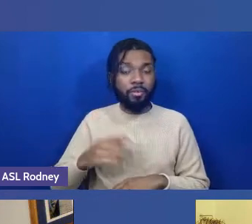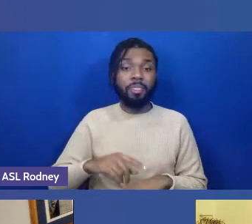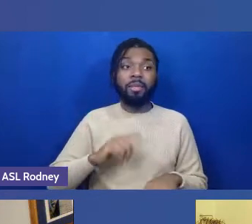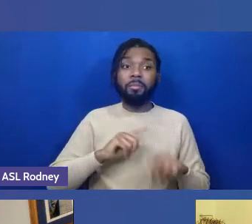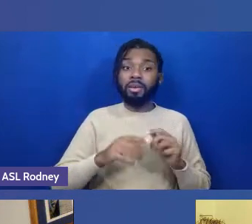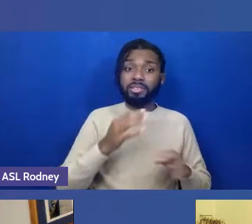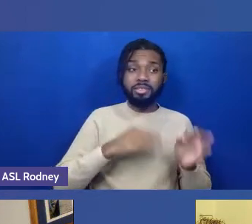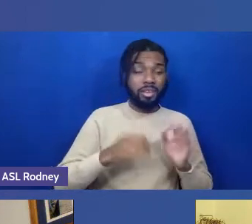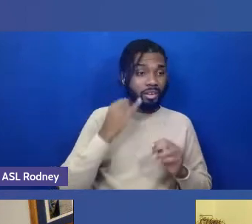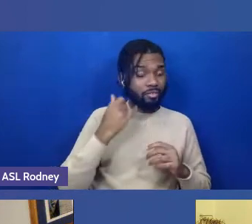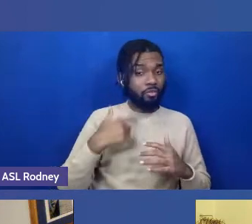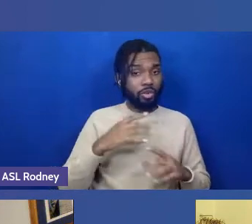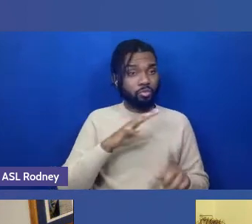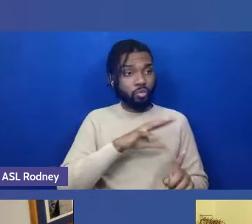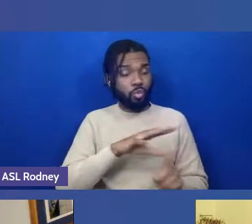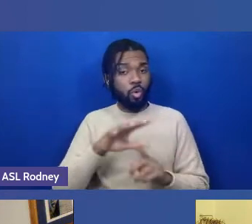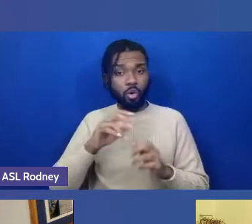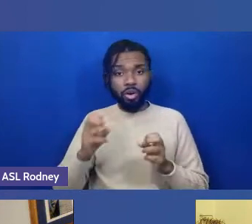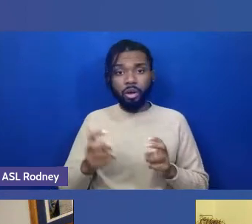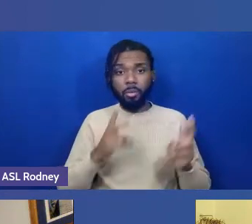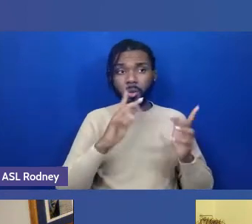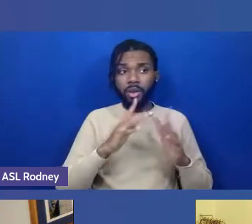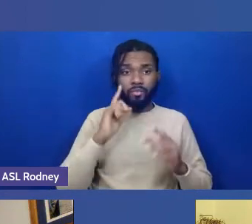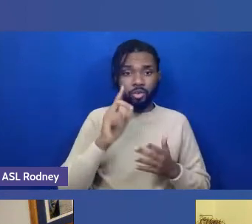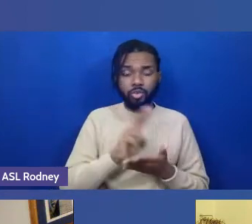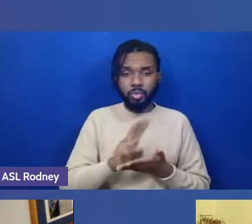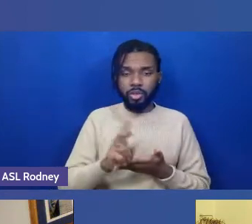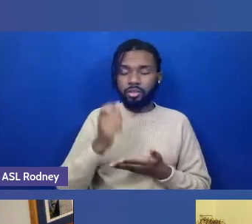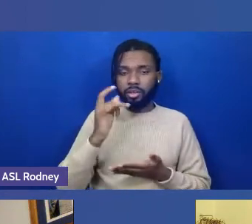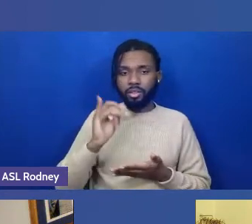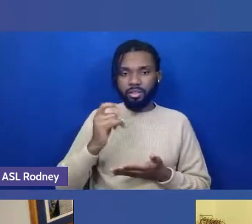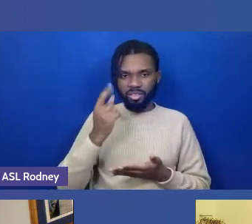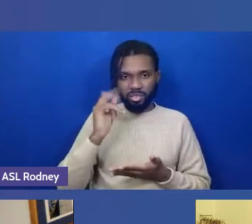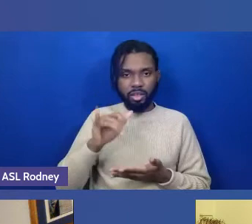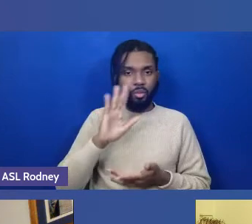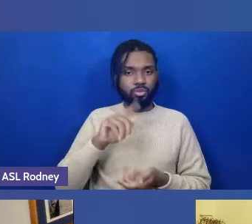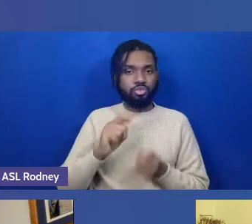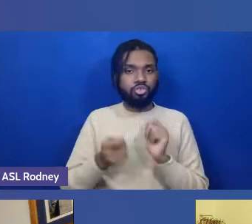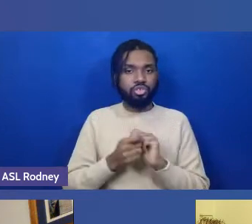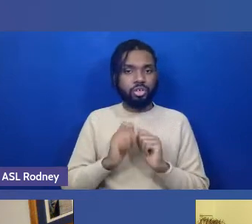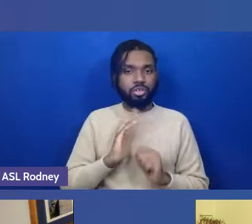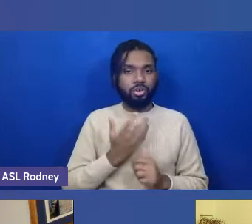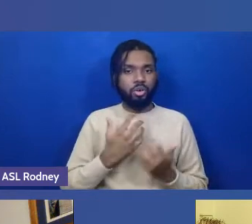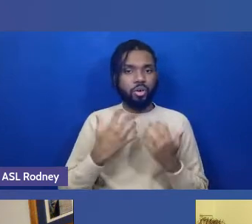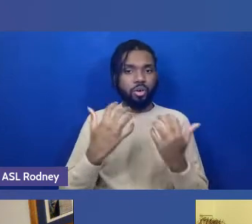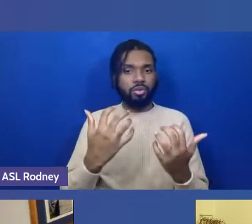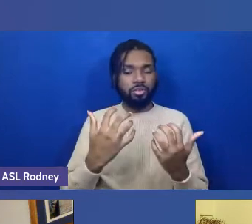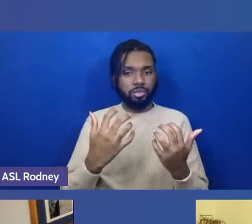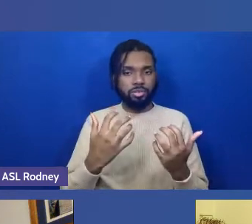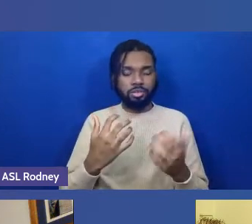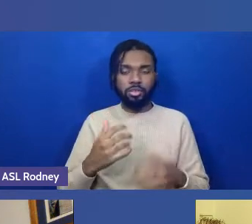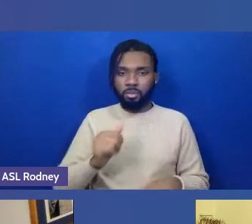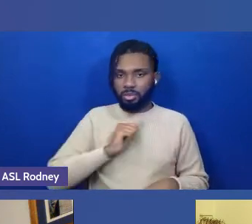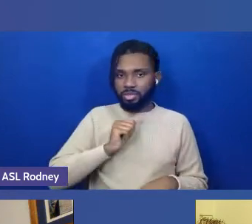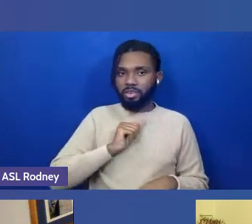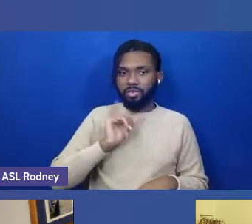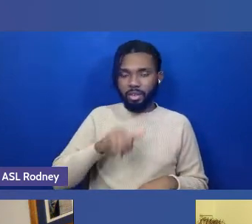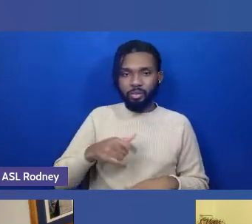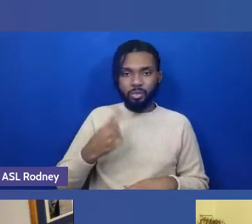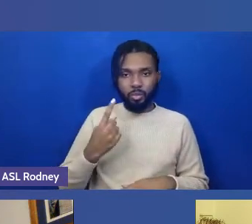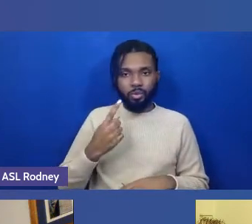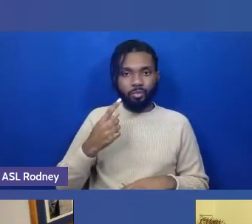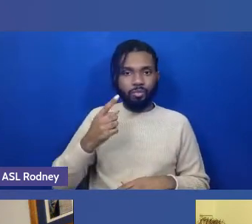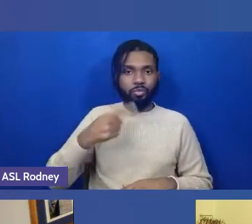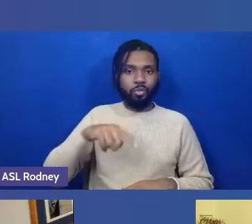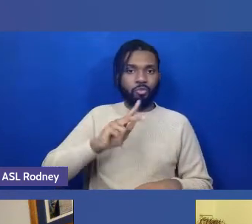like, it completely changes who the audience is and who's able to access it. And so I was definitely one of those people who pre-pandemic was like